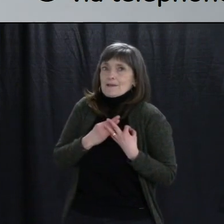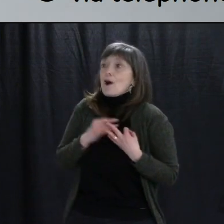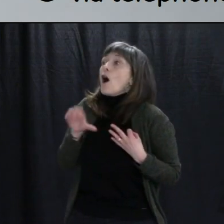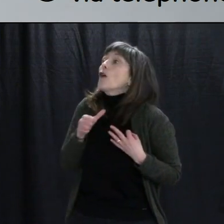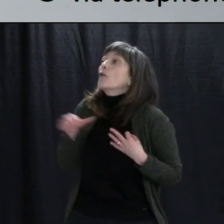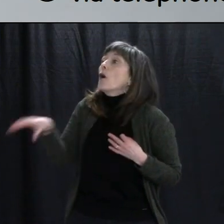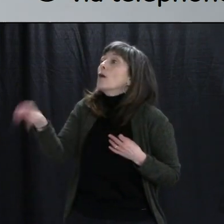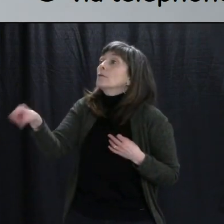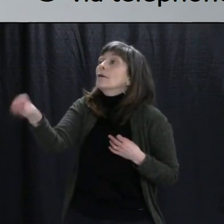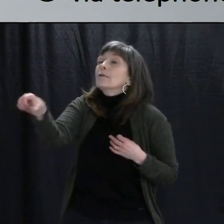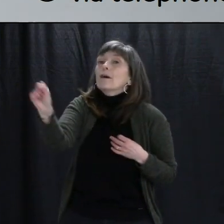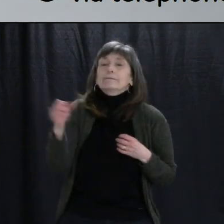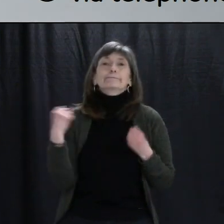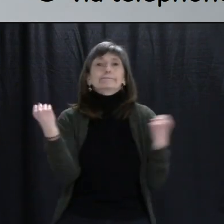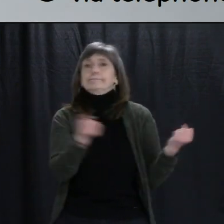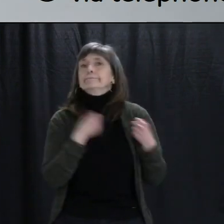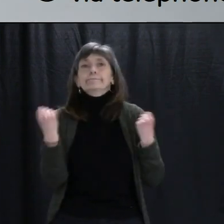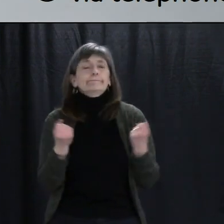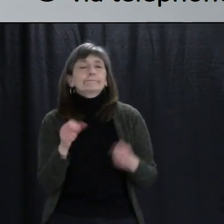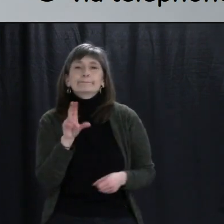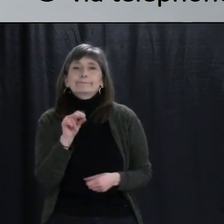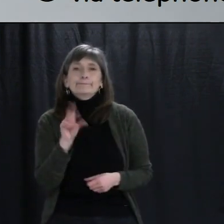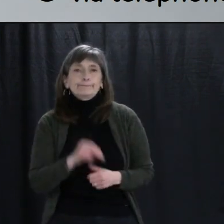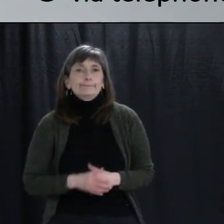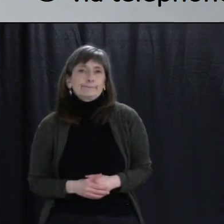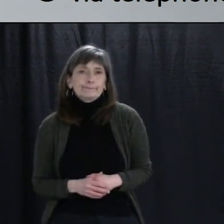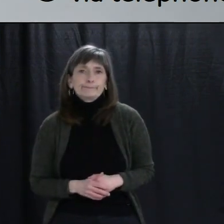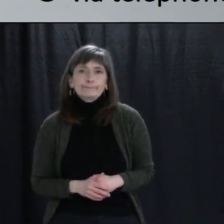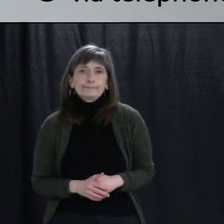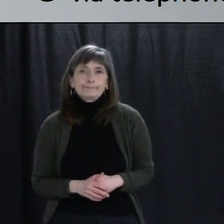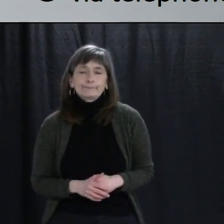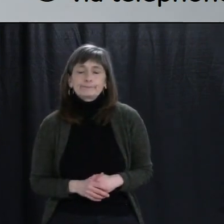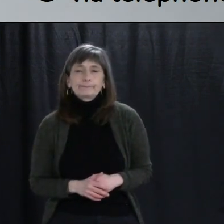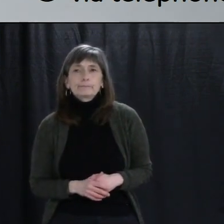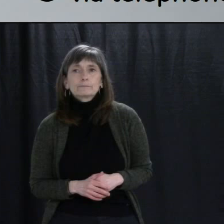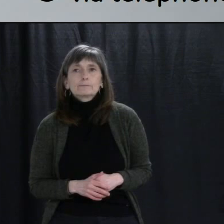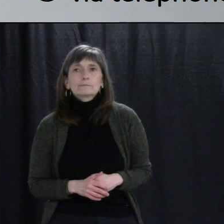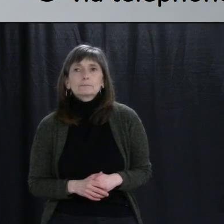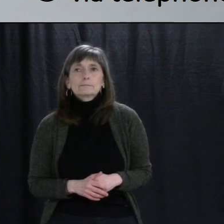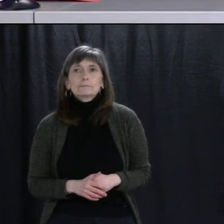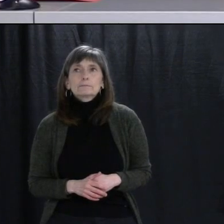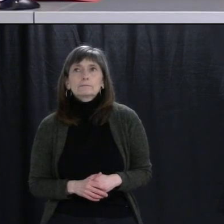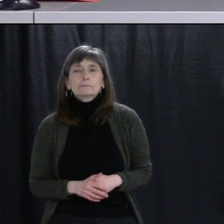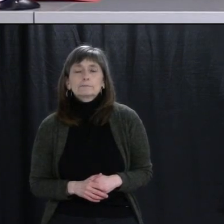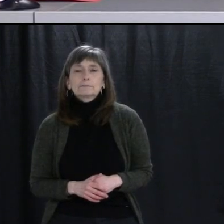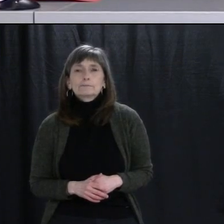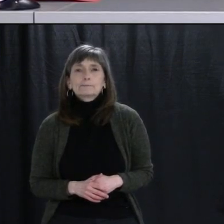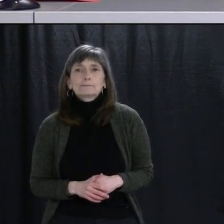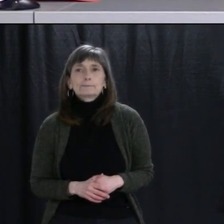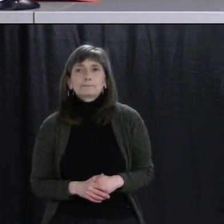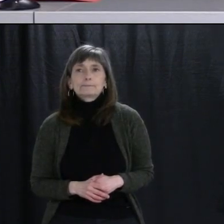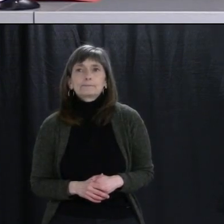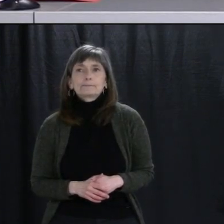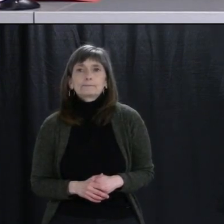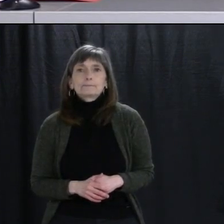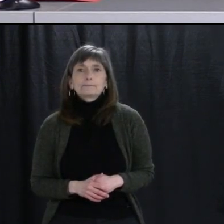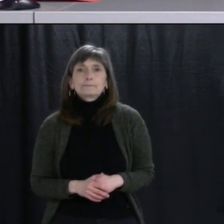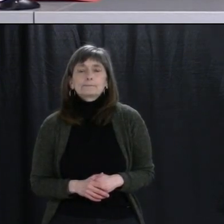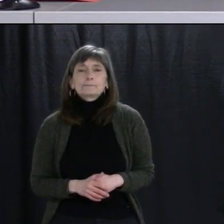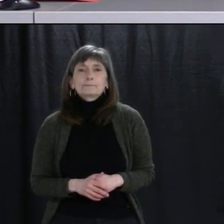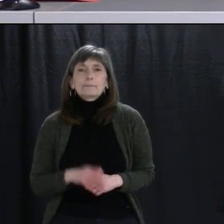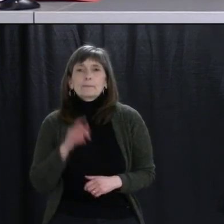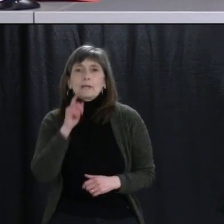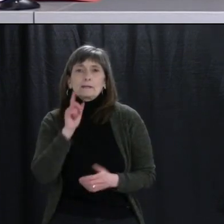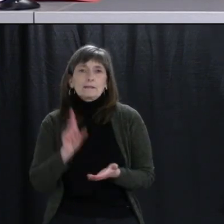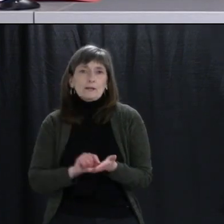ride, that would not be recommended. Thank you. The next question is from Peter Jackson